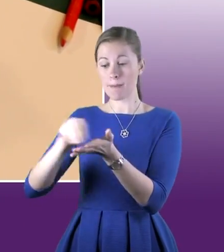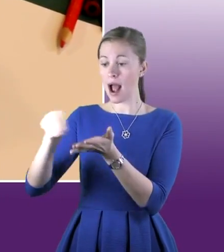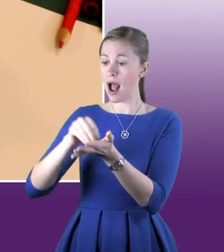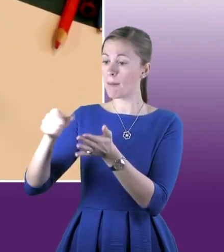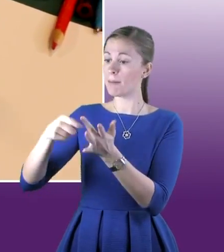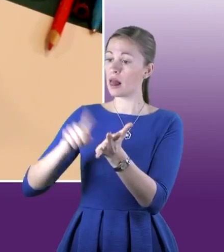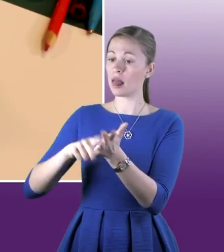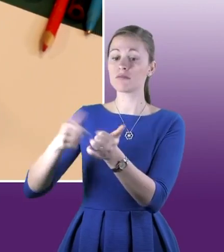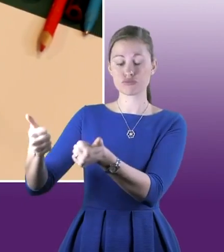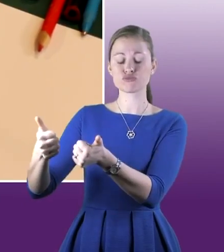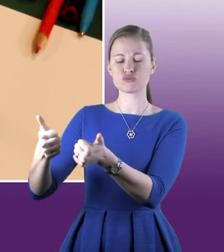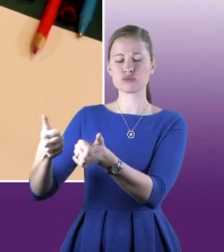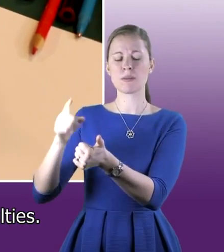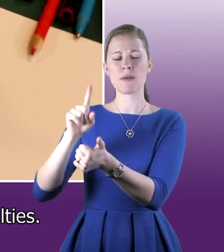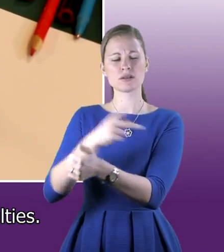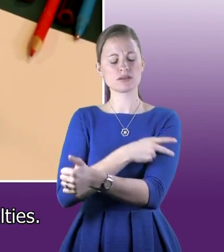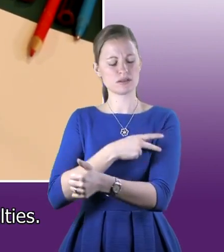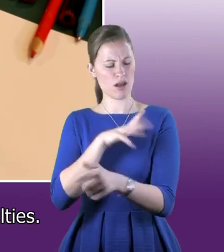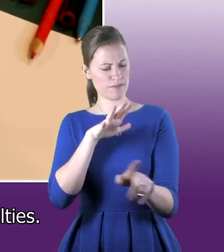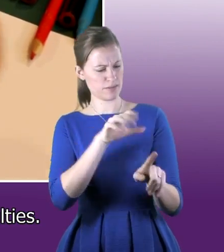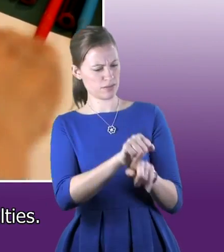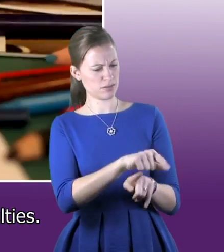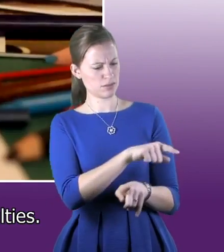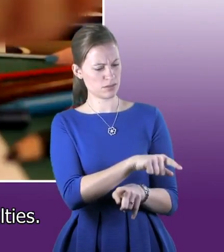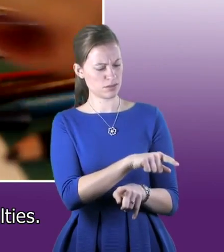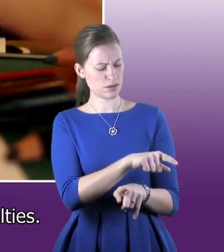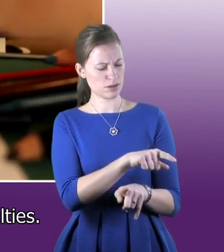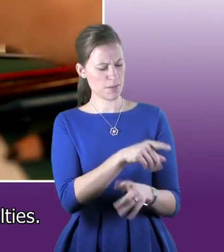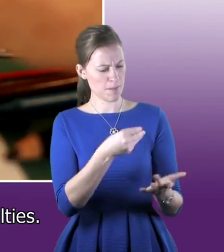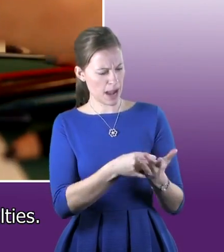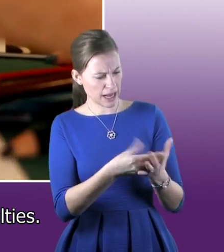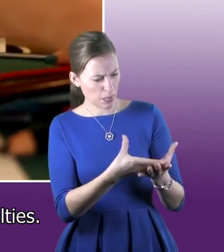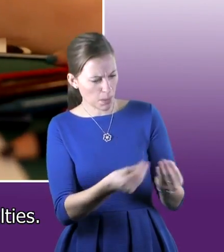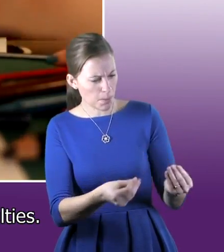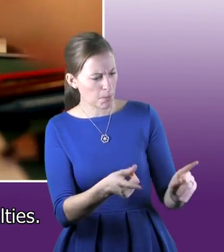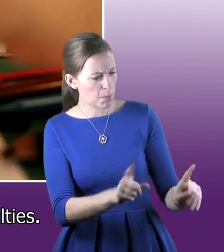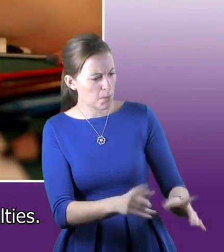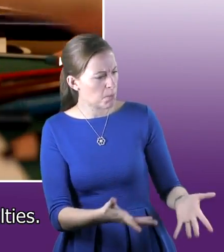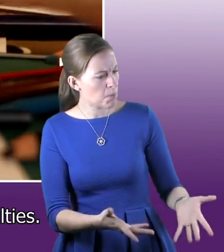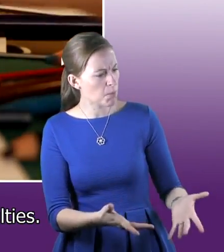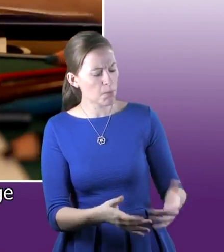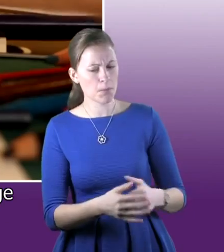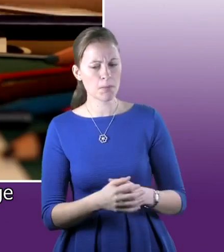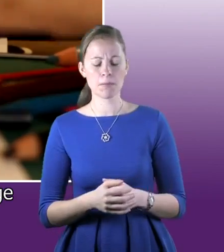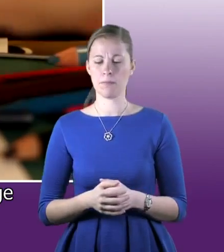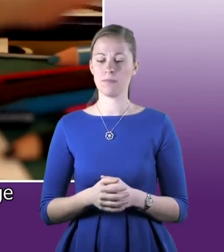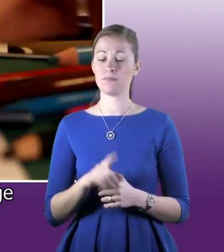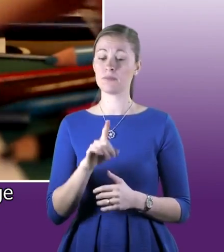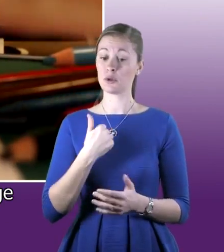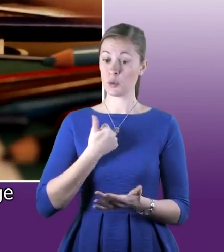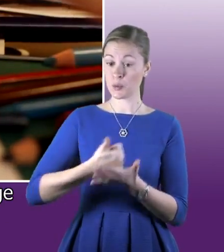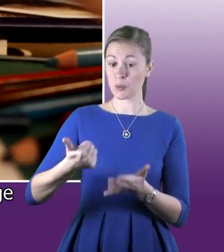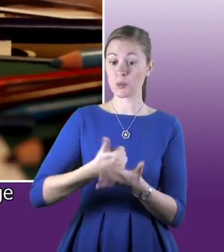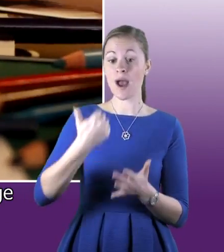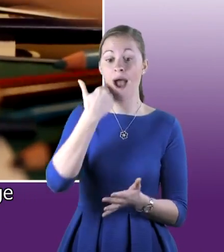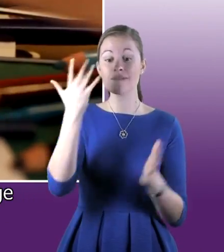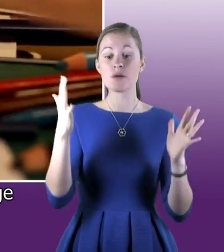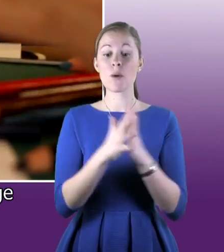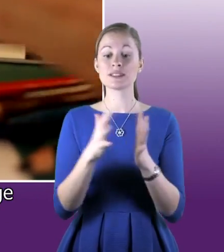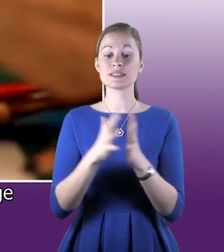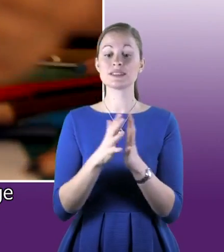staff eventually noticed that she had some unexpected financial difficulties. Every Wednesday, the care